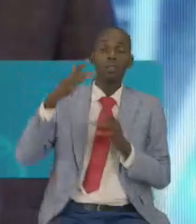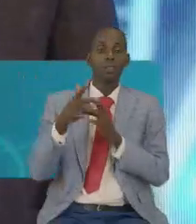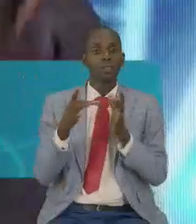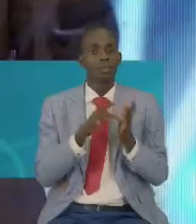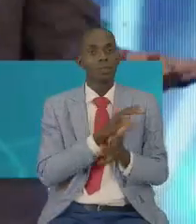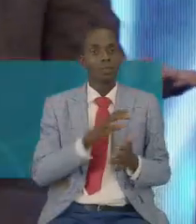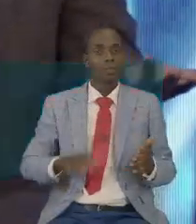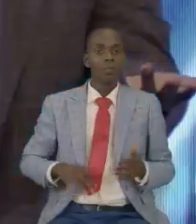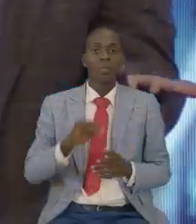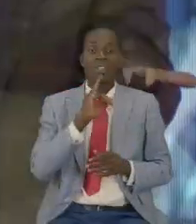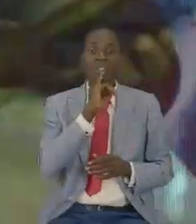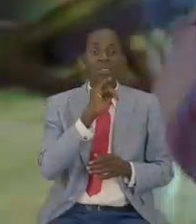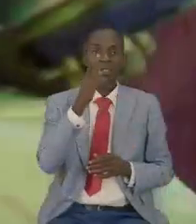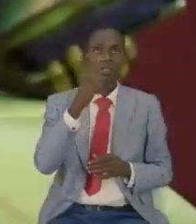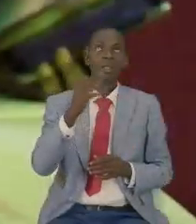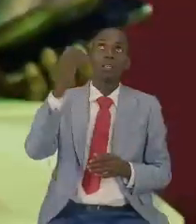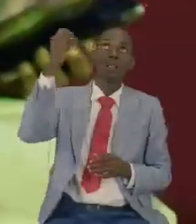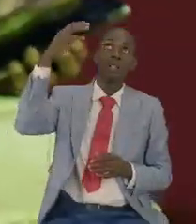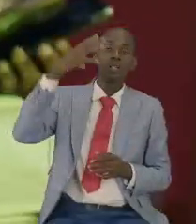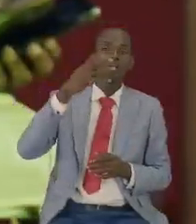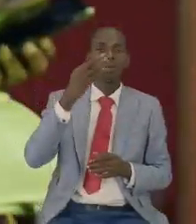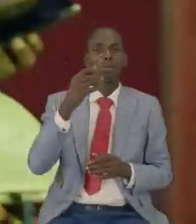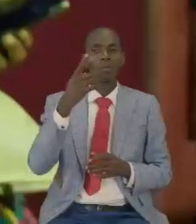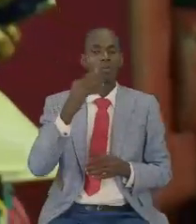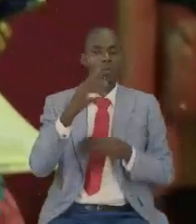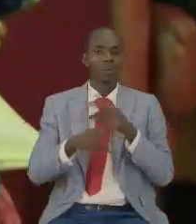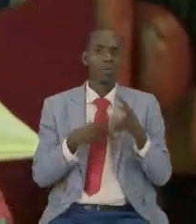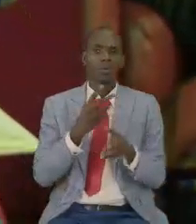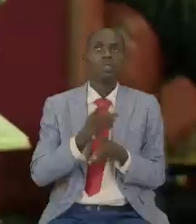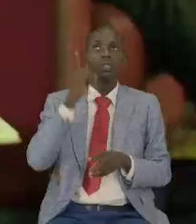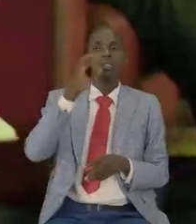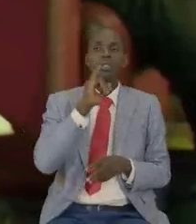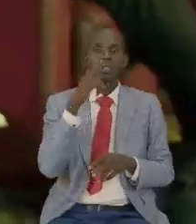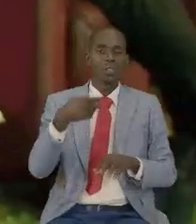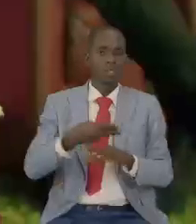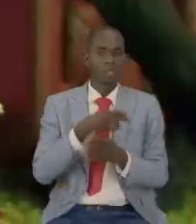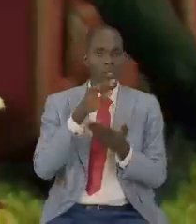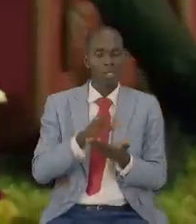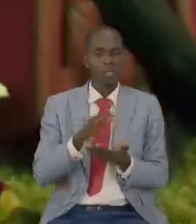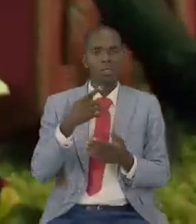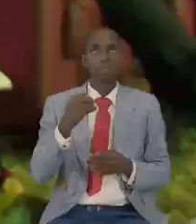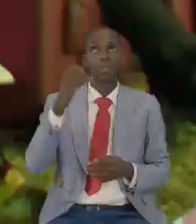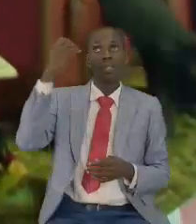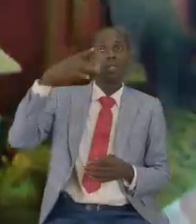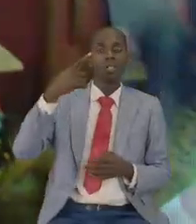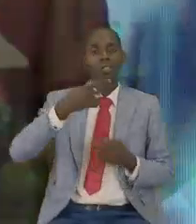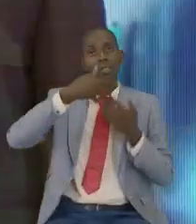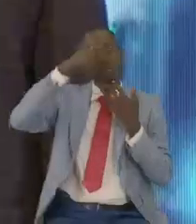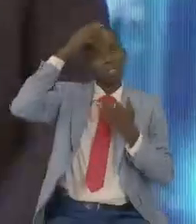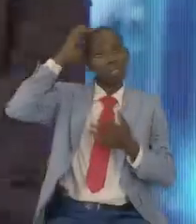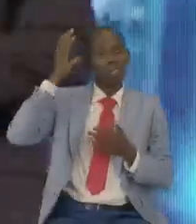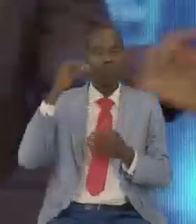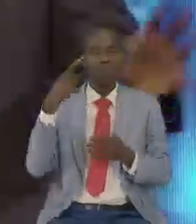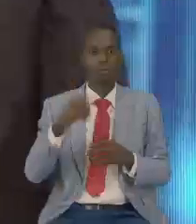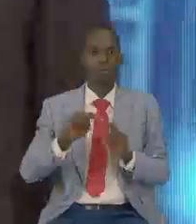the world. It's the lamb. It's the lion of the tribe of Judah, the most powerful,